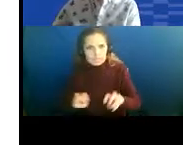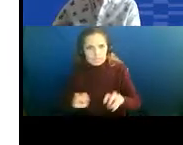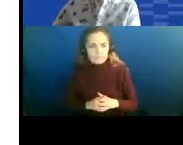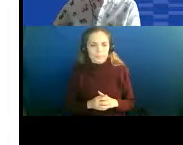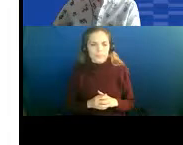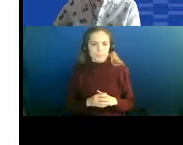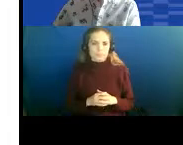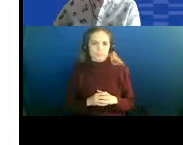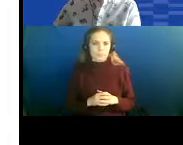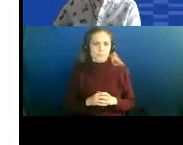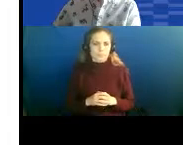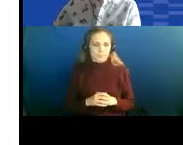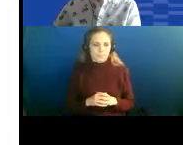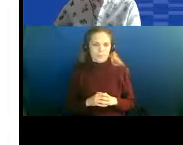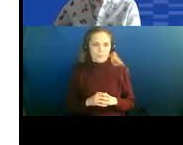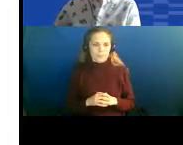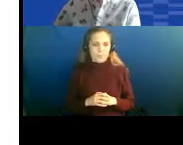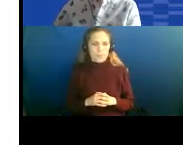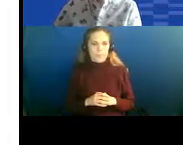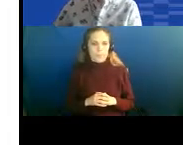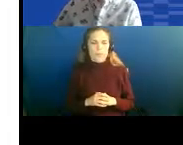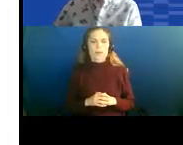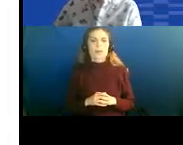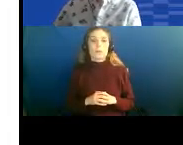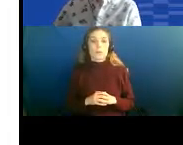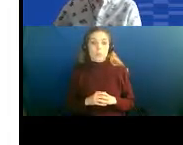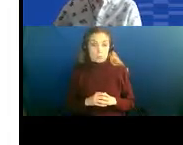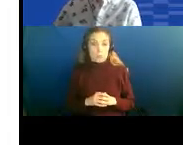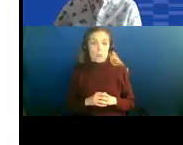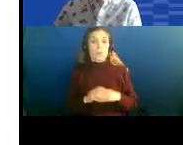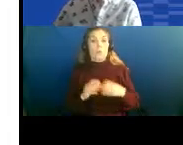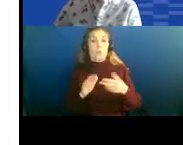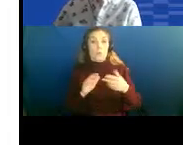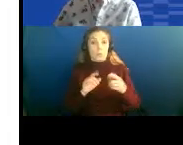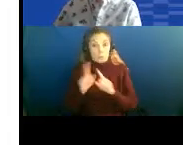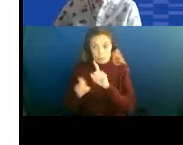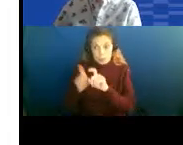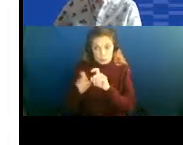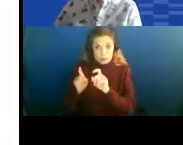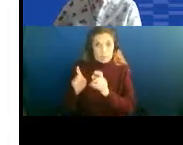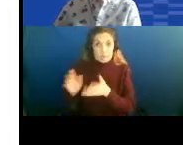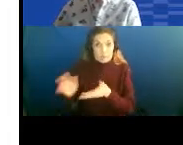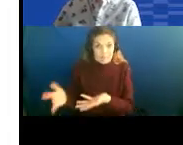Bringing this forward, we then struck an advisory committee for